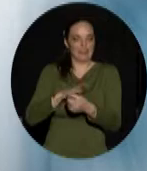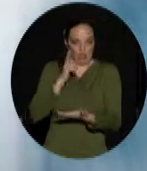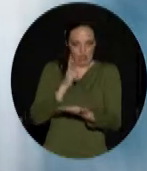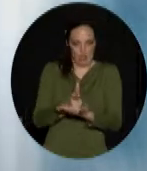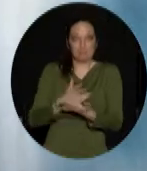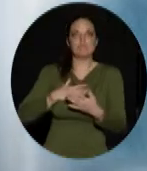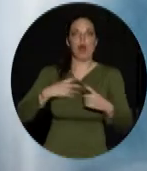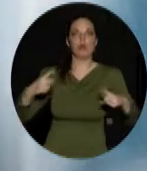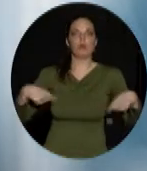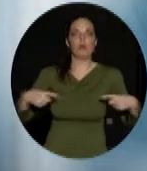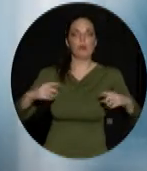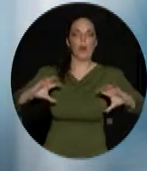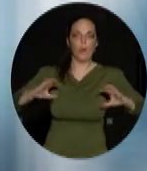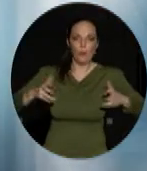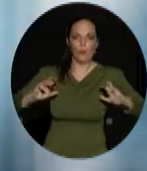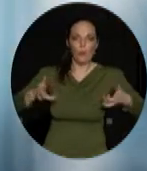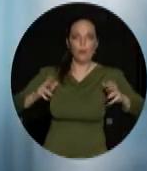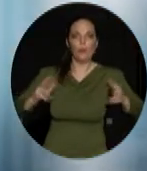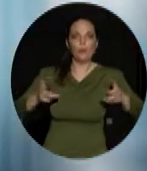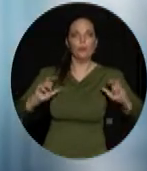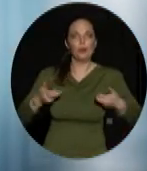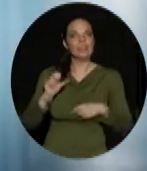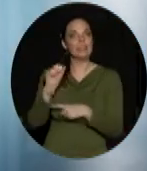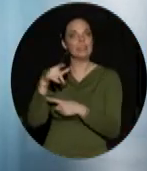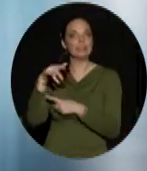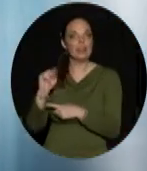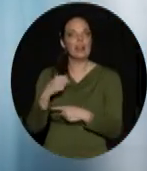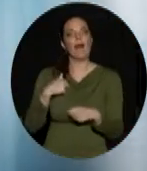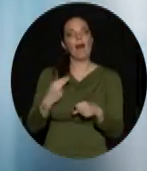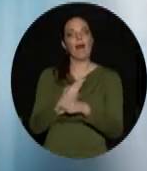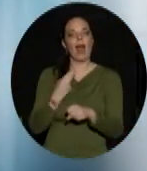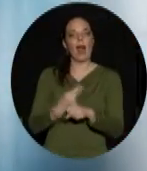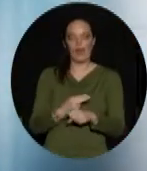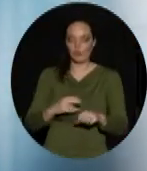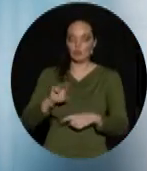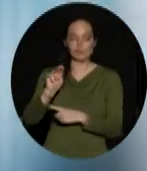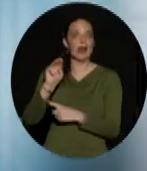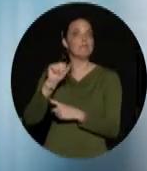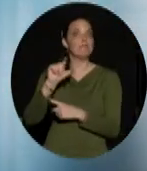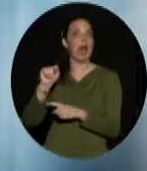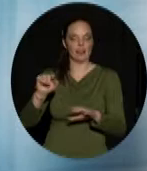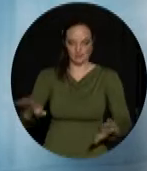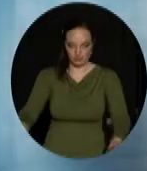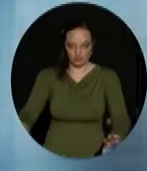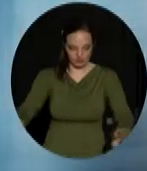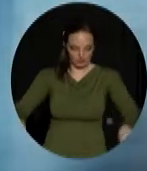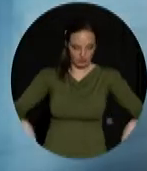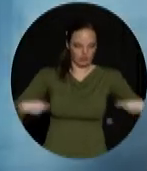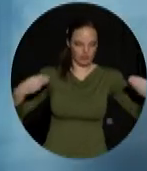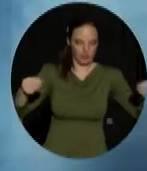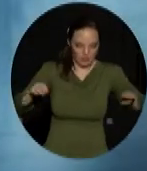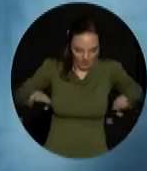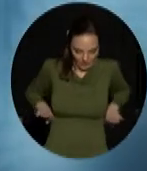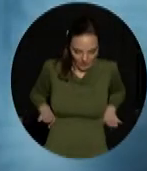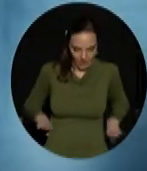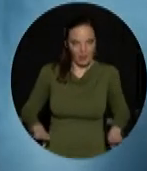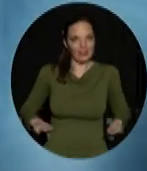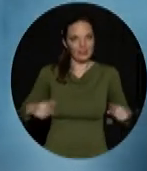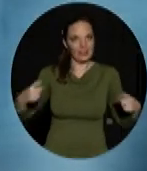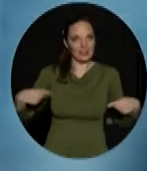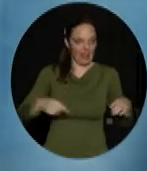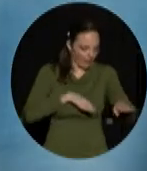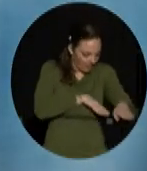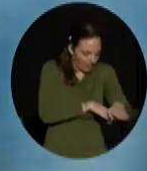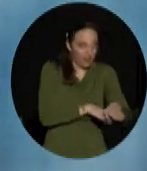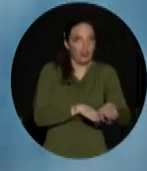move, and I actually took the floor mats out of my car and used those to create traction to drive over so that I could get off the icy part and onto a dry part of the